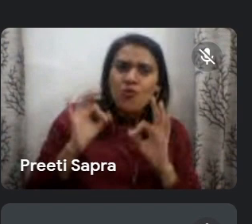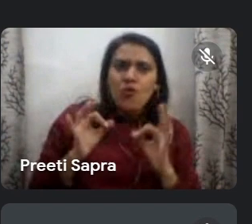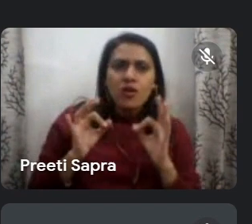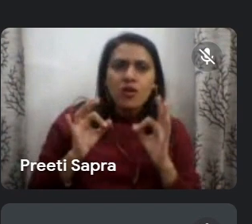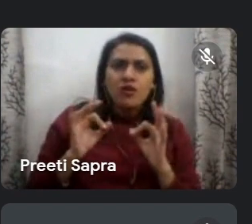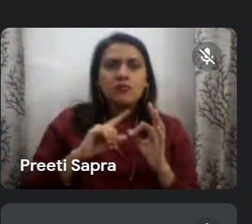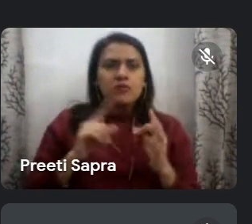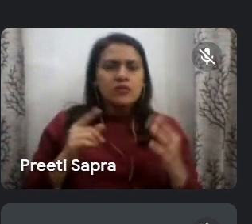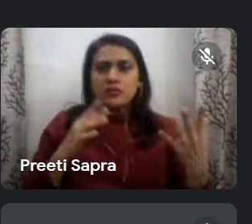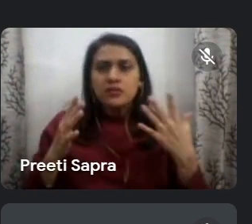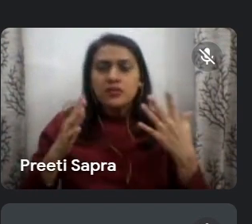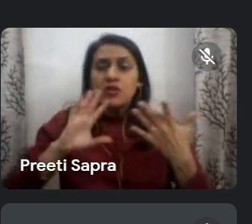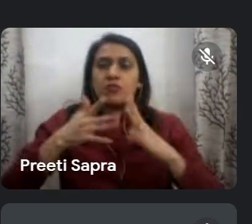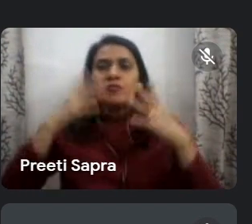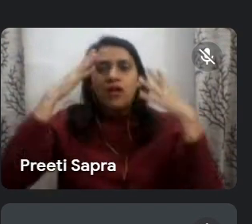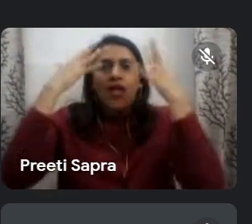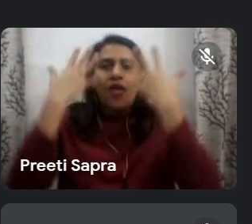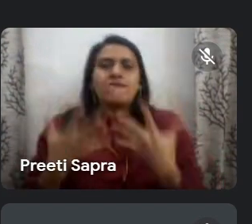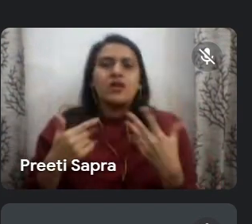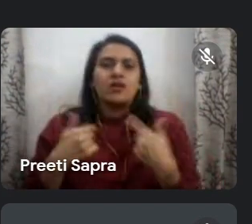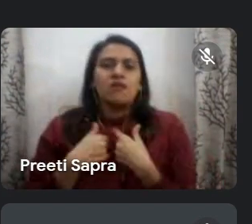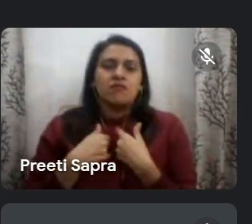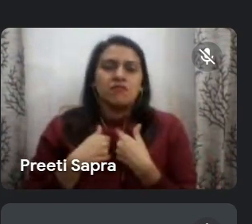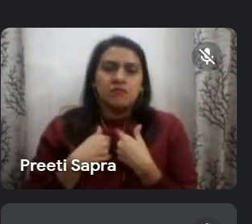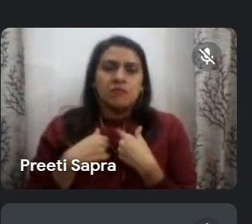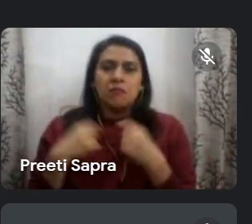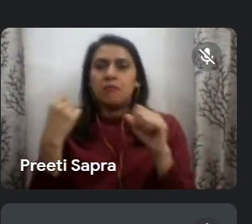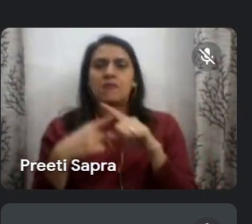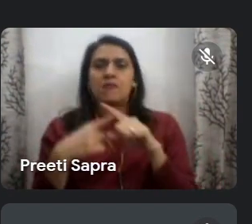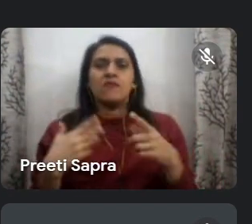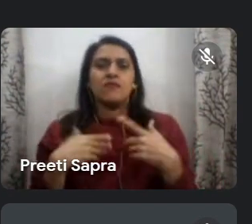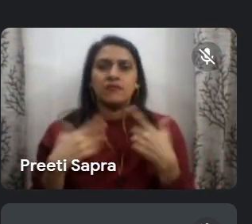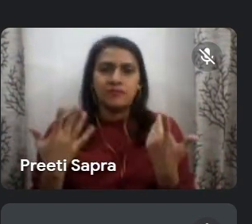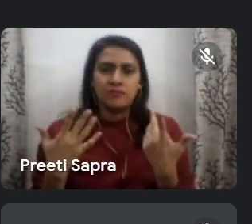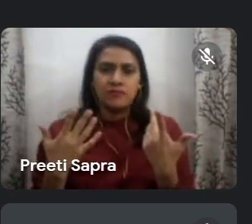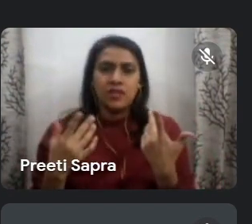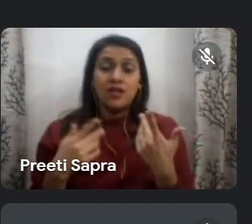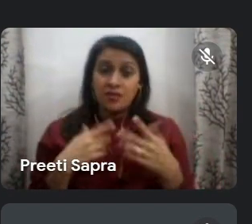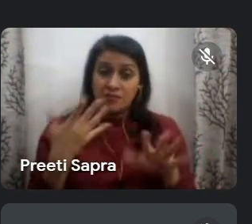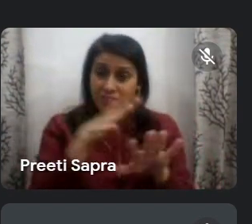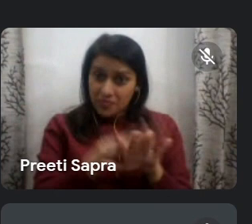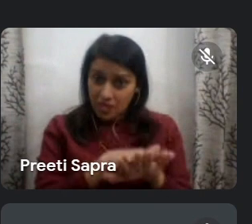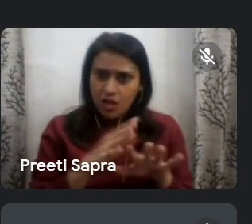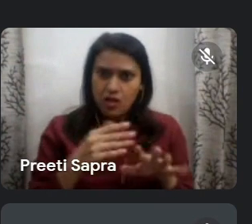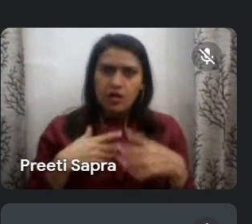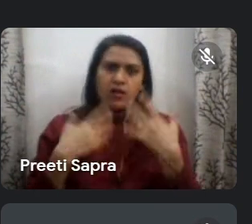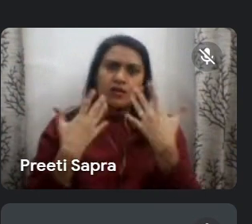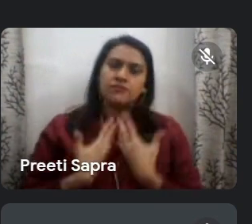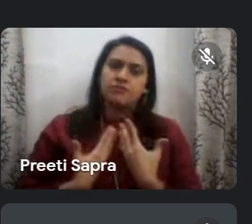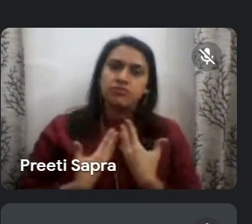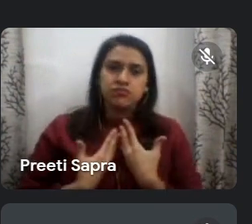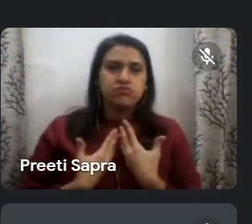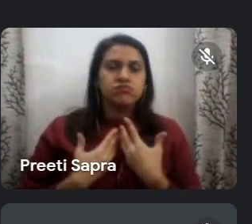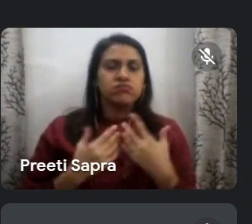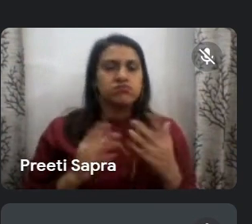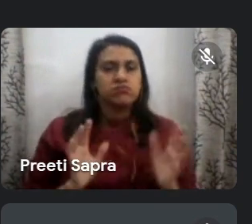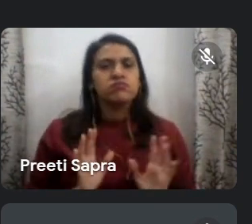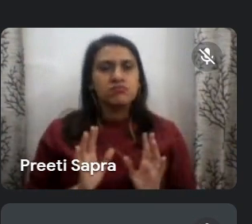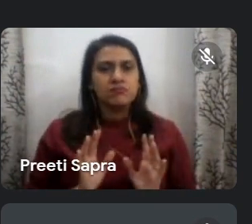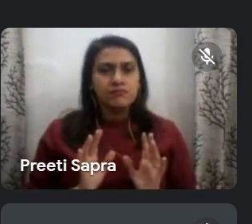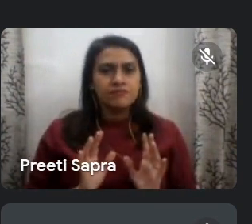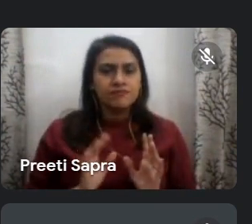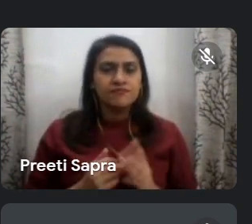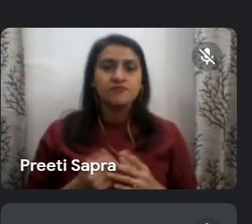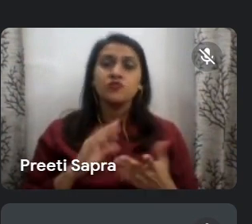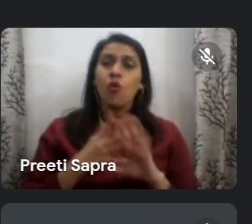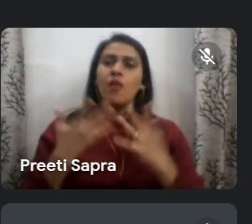that was like that really made me tired in my adulthood. Like this tiredness